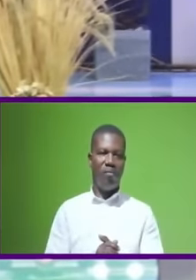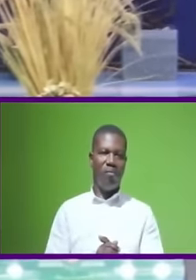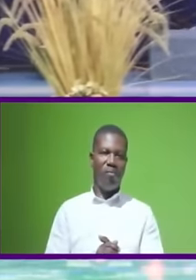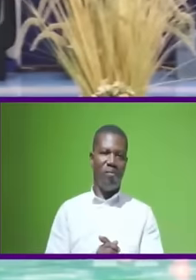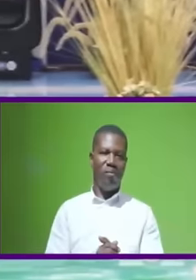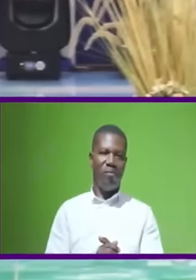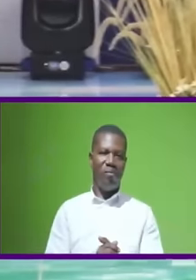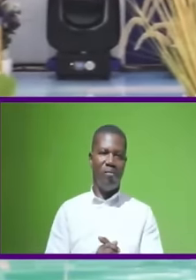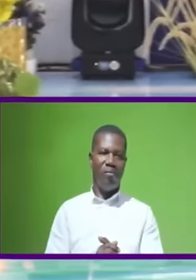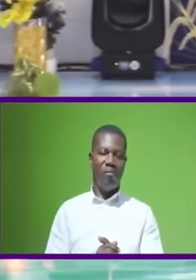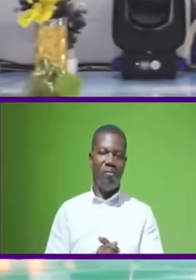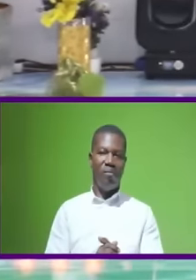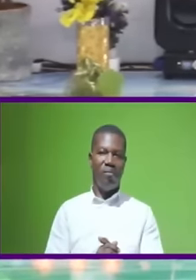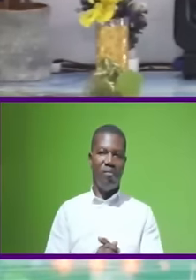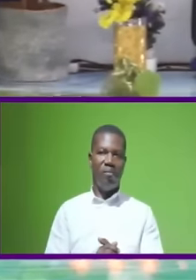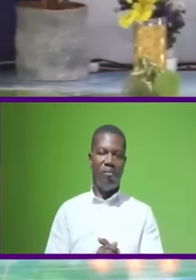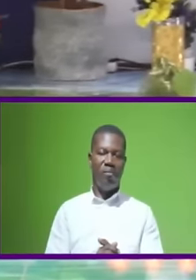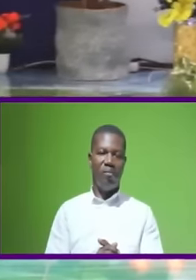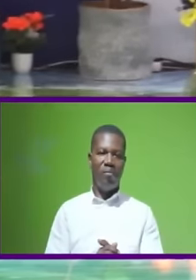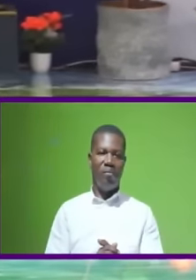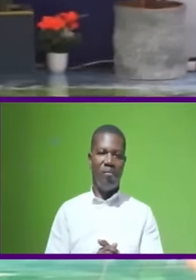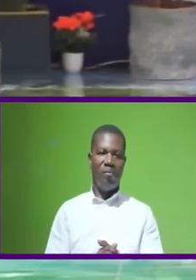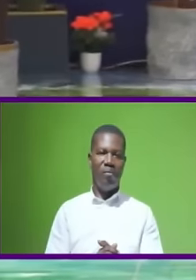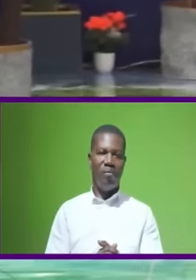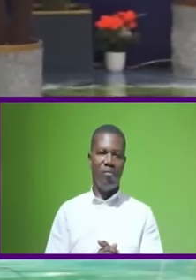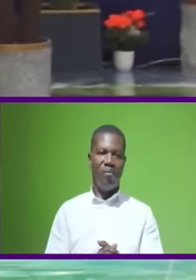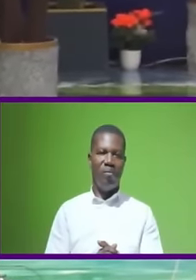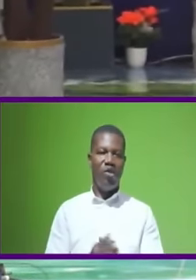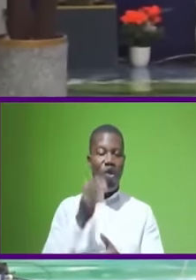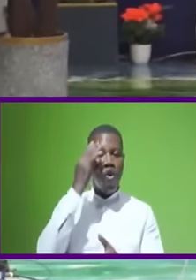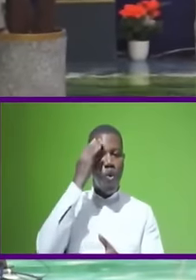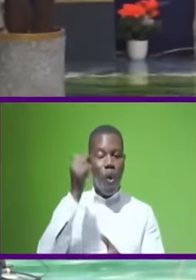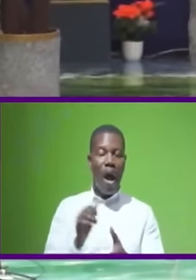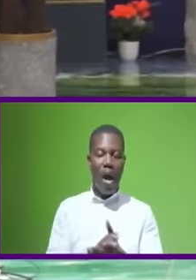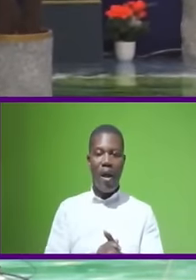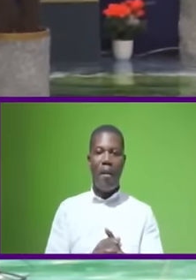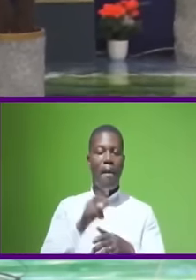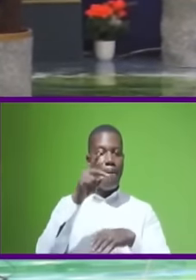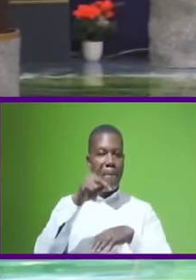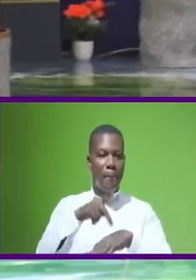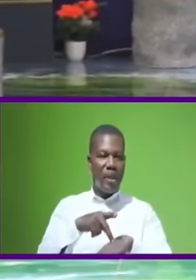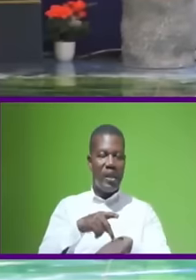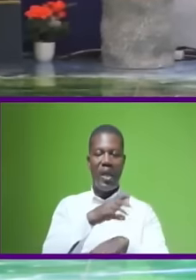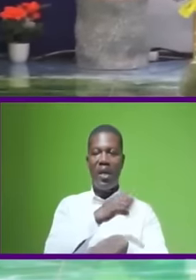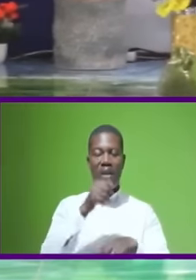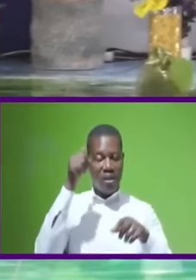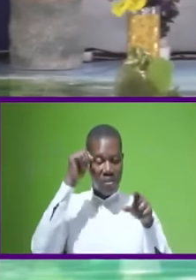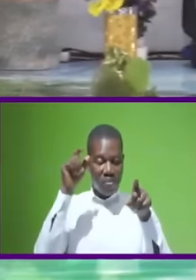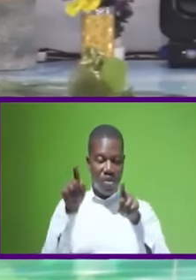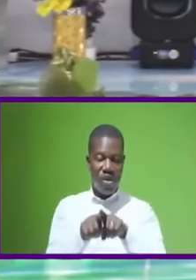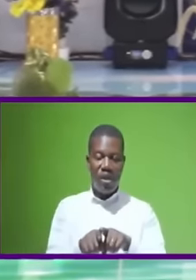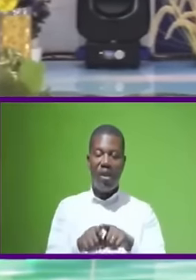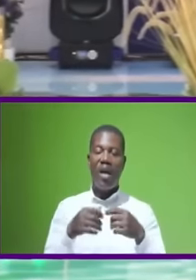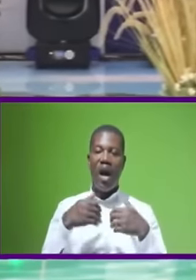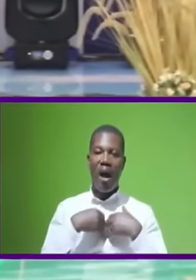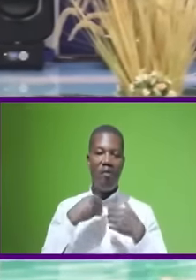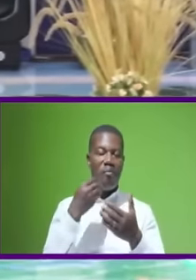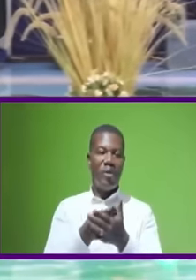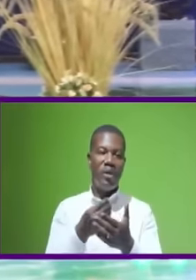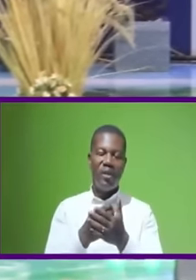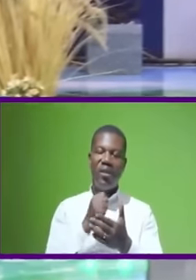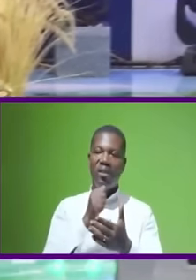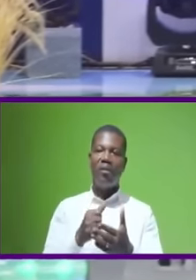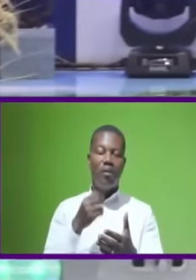remember our first love. Me say, I didn't in a pitanin in yan, si canibu on one nasian, one